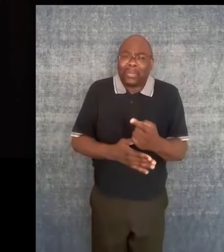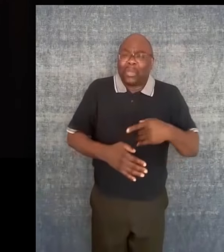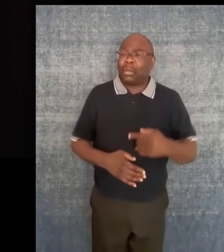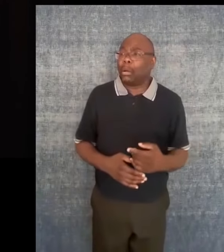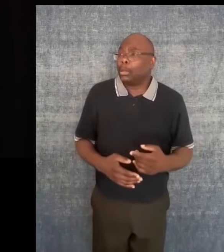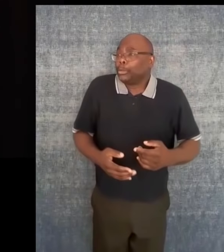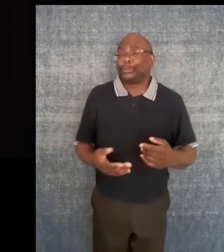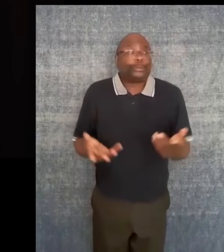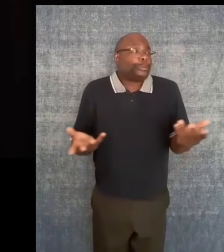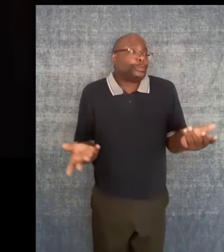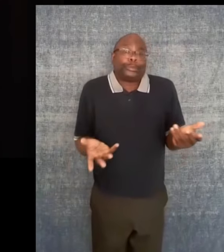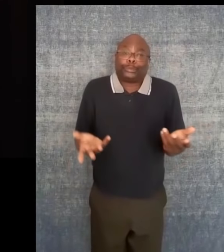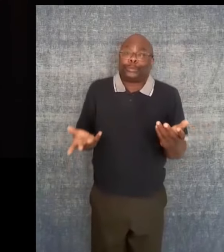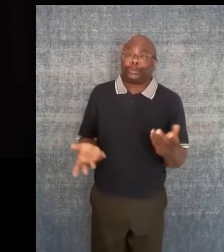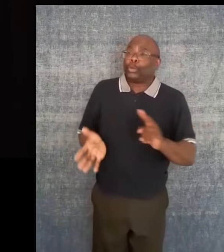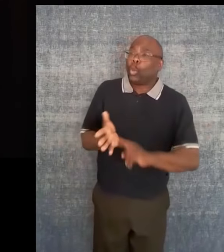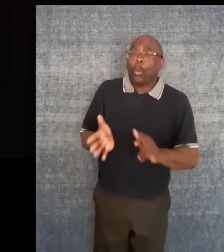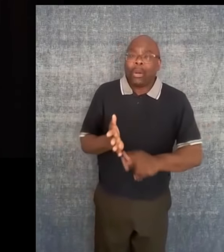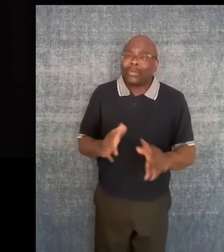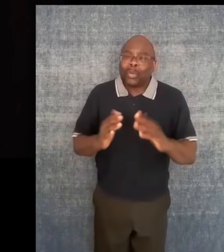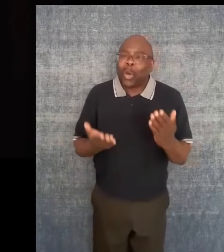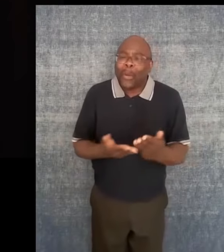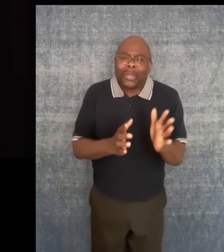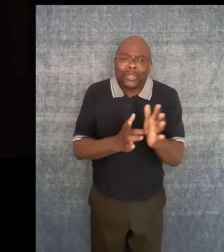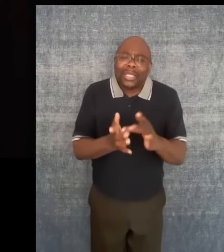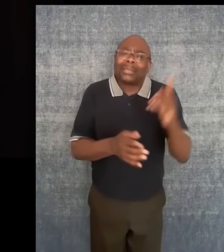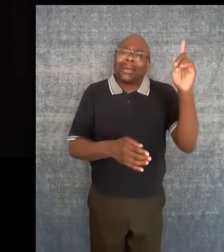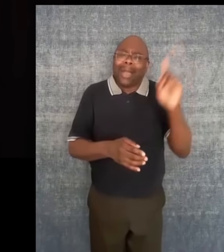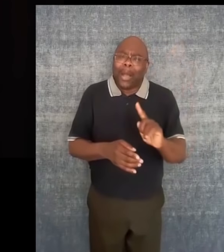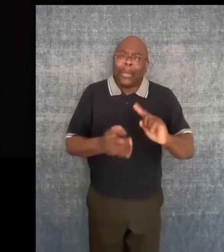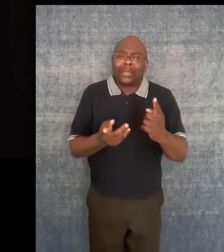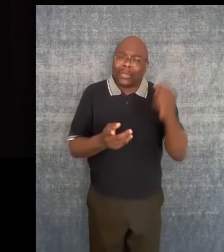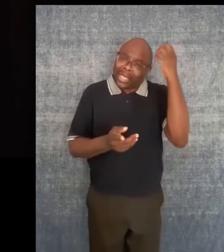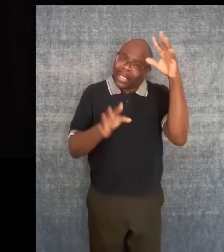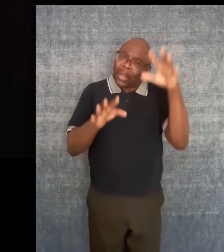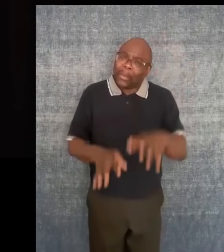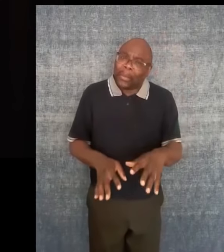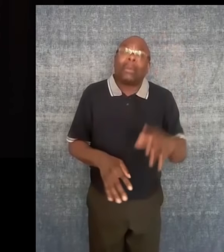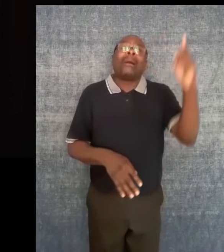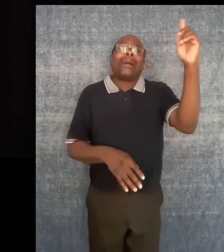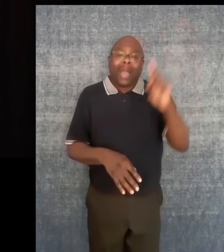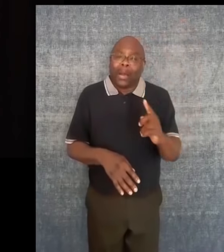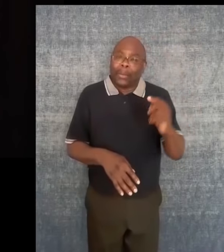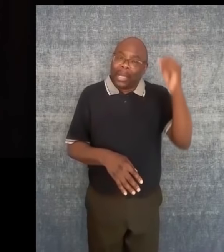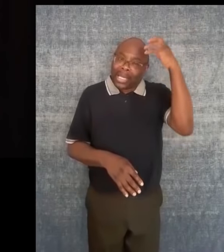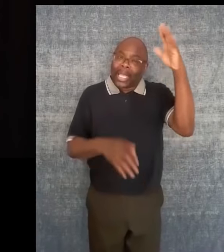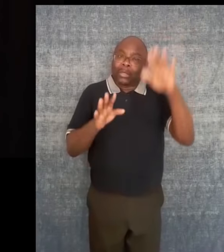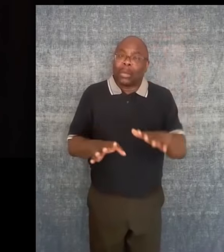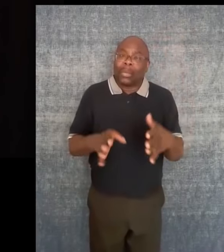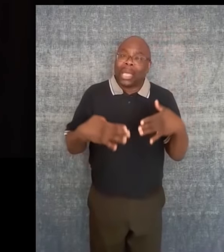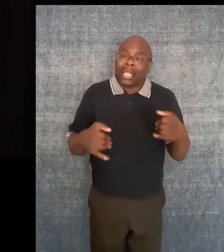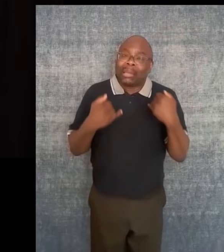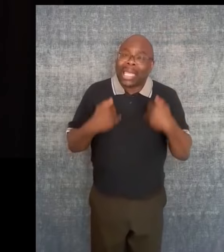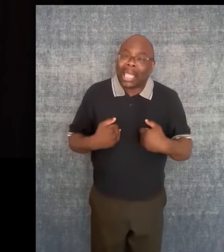shoulders because, well, that's normal for this world. But Jesus came to bring a different kingdom. He came bringing a kingdom of healing the